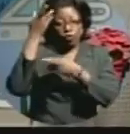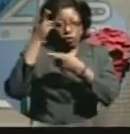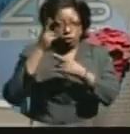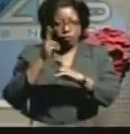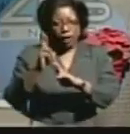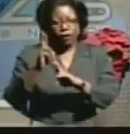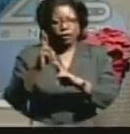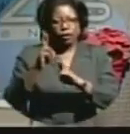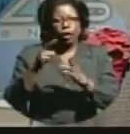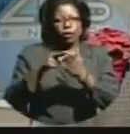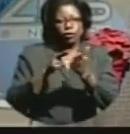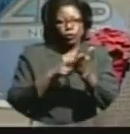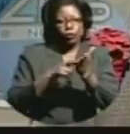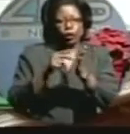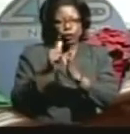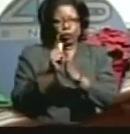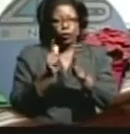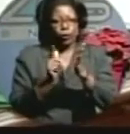the rule of law.